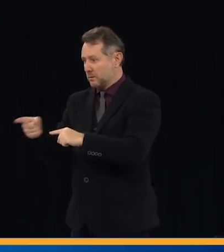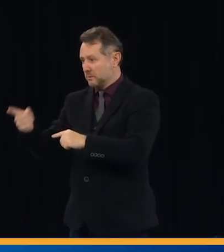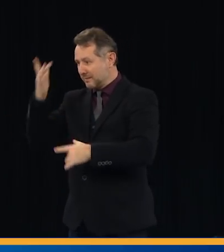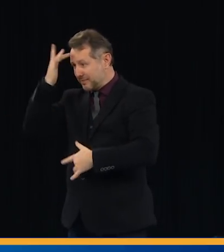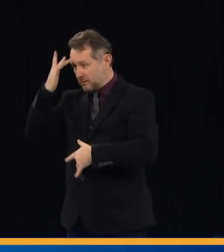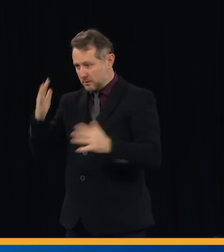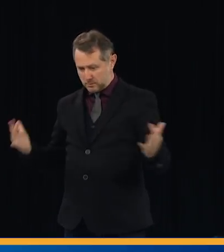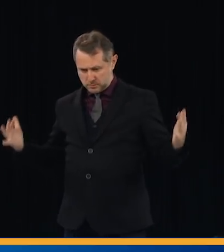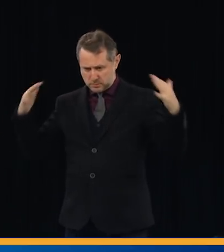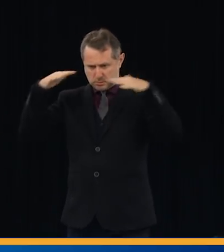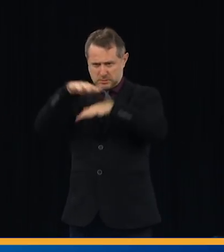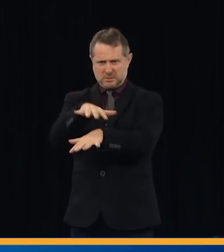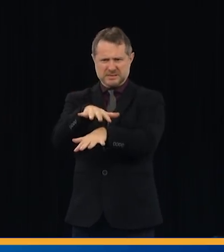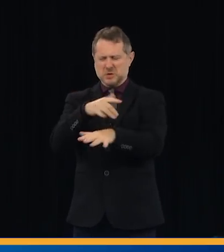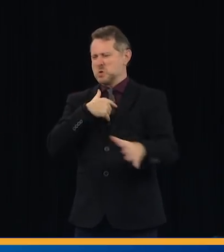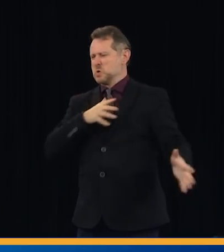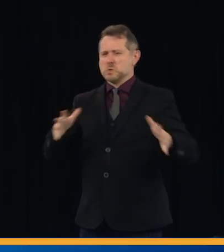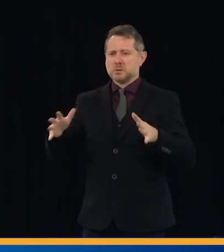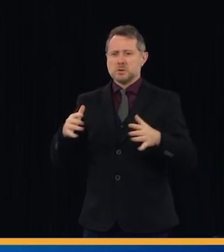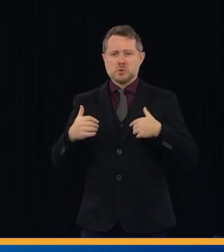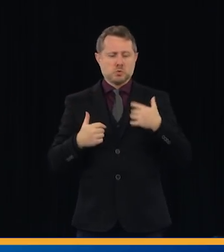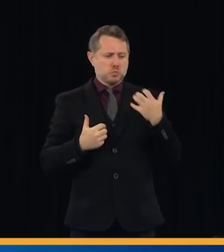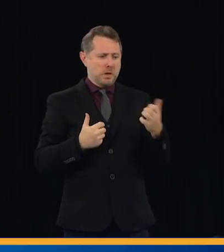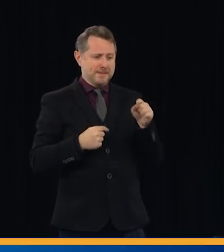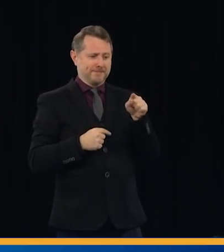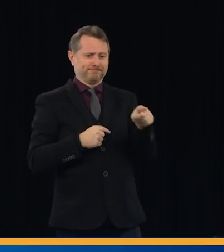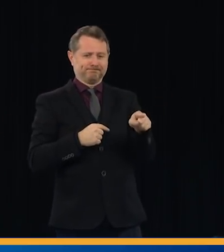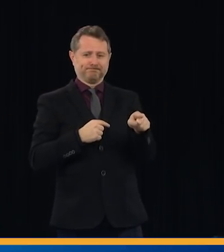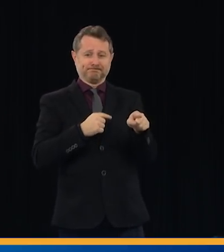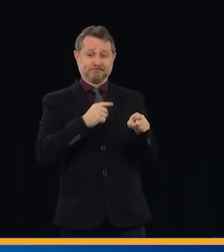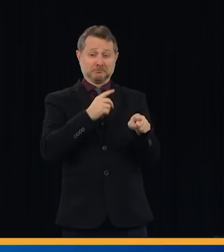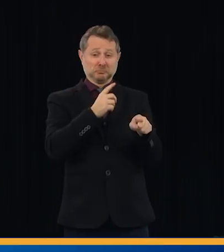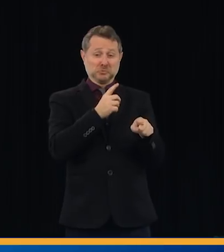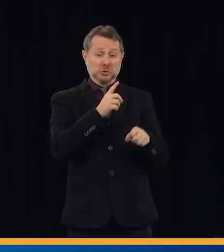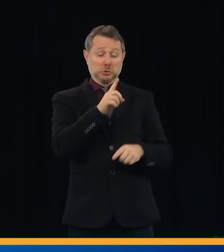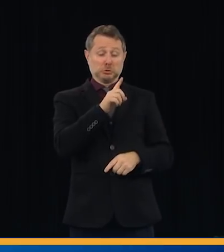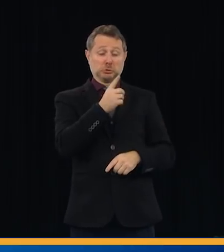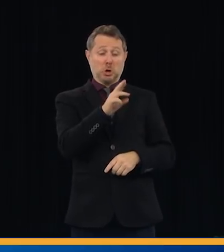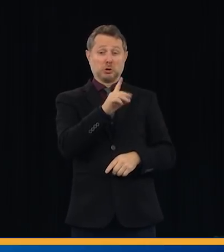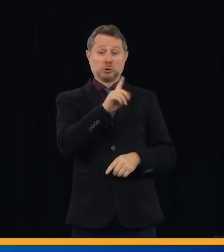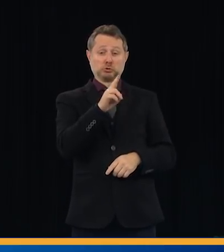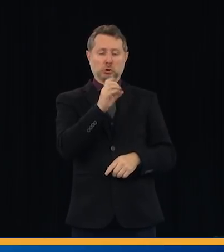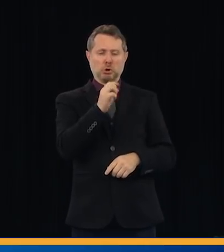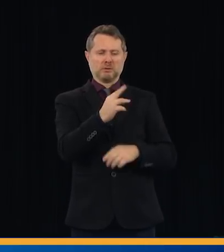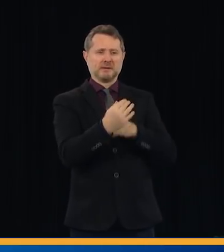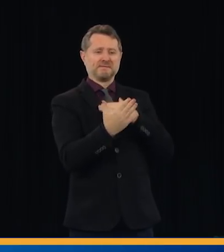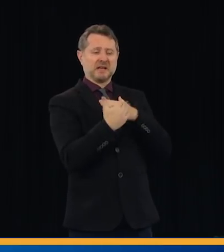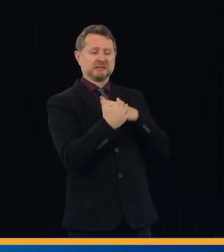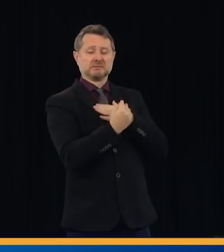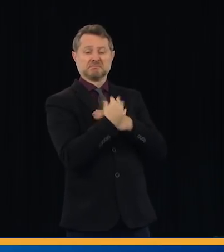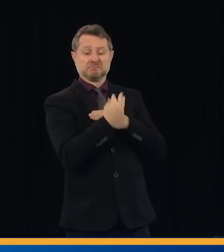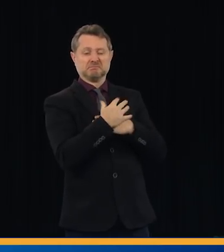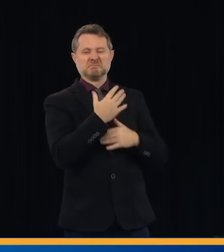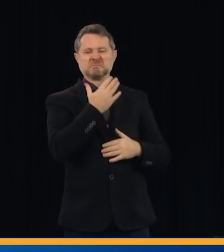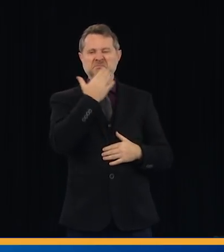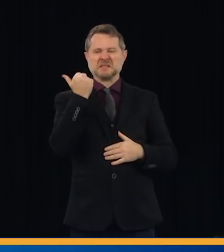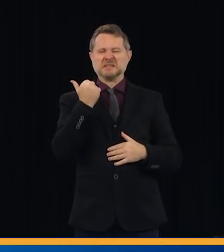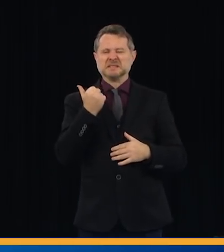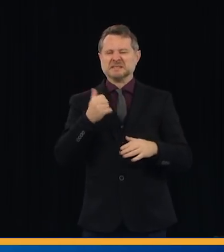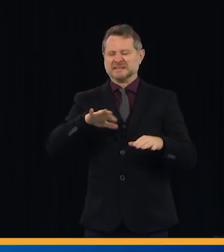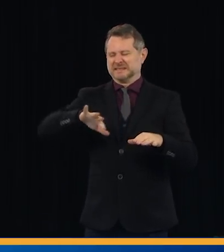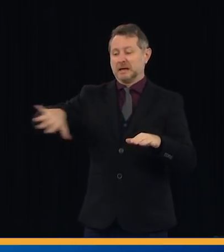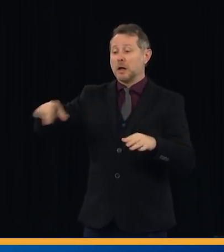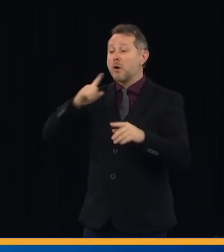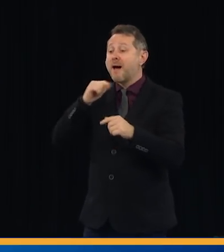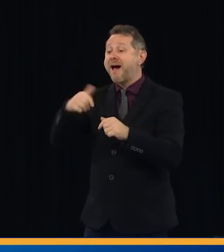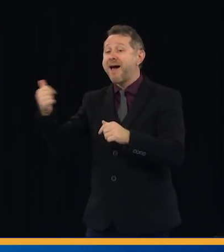patients. The health commissioner has given us good advice. it's smarter to keep the COVID patients separate.